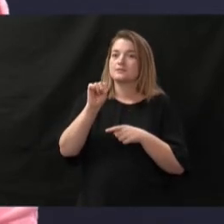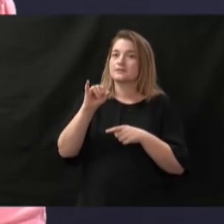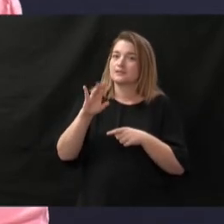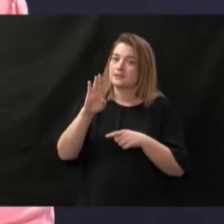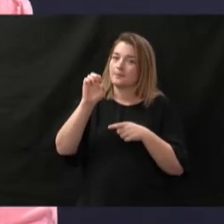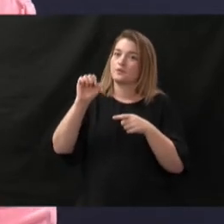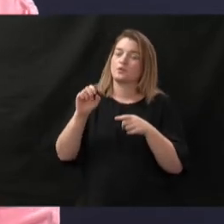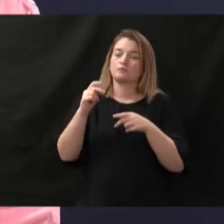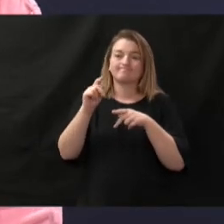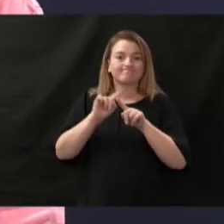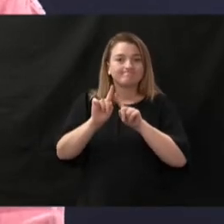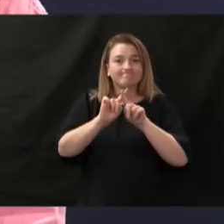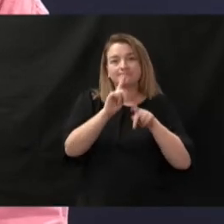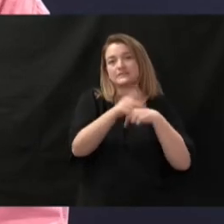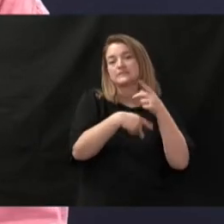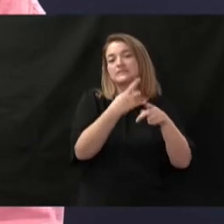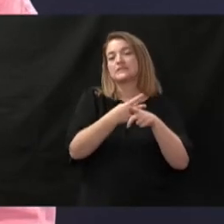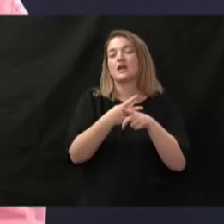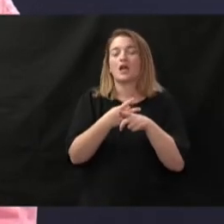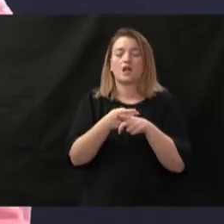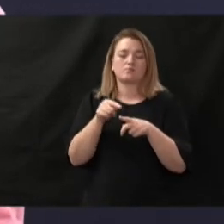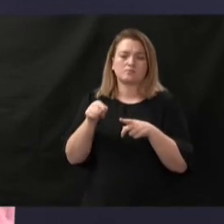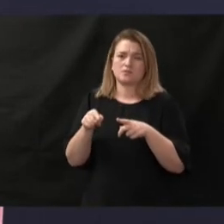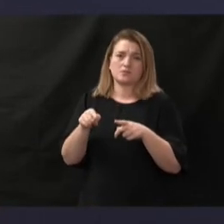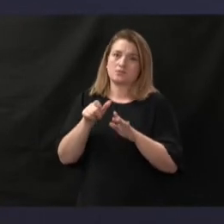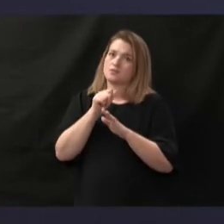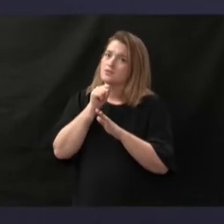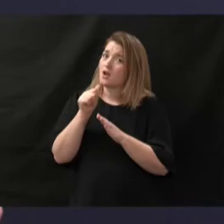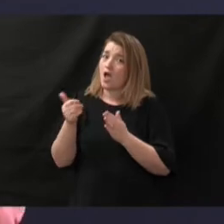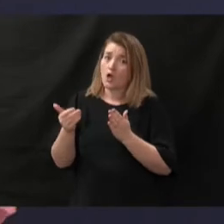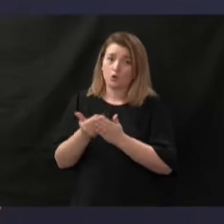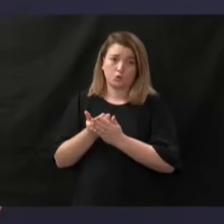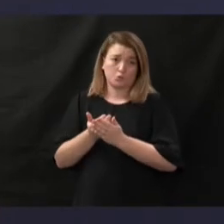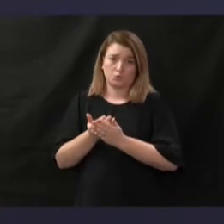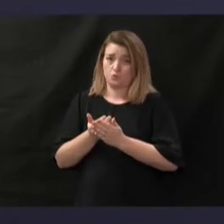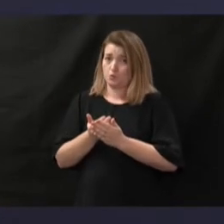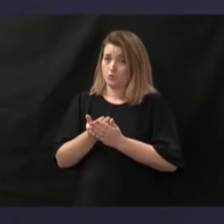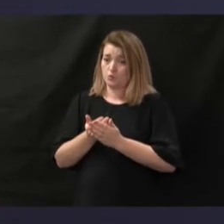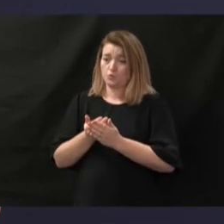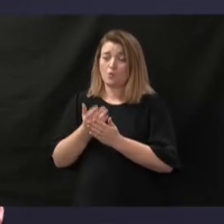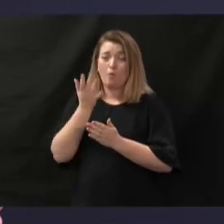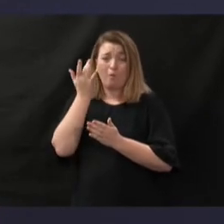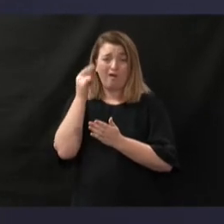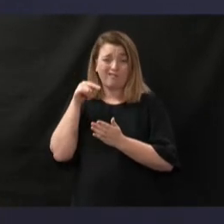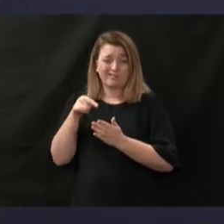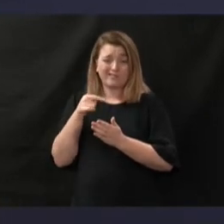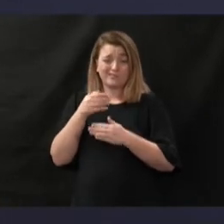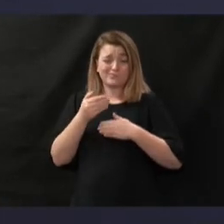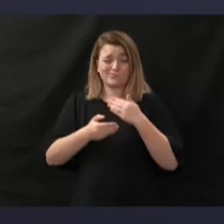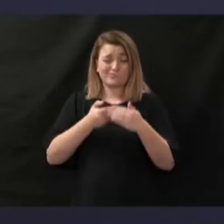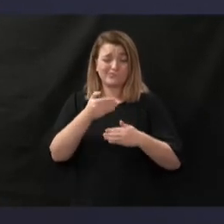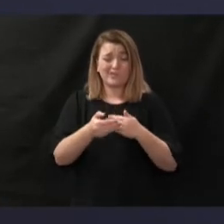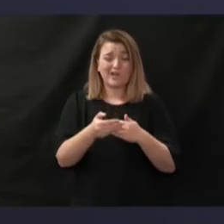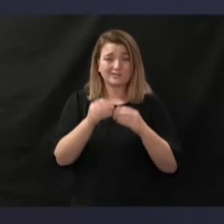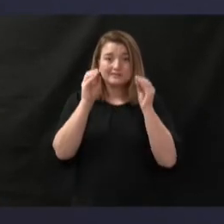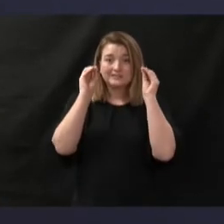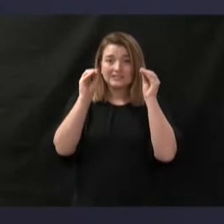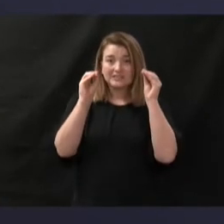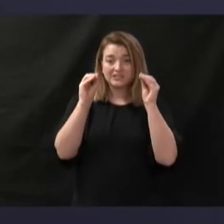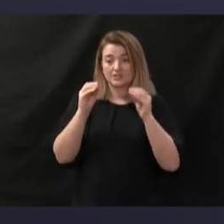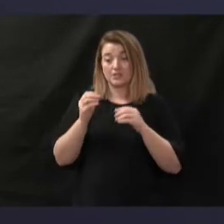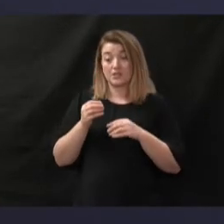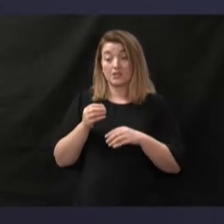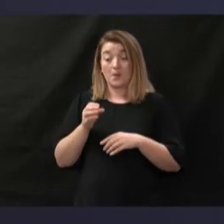types. So this is not anything new. Because this process of teaching them how to spell multisyllabic words